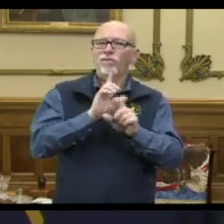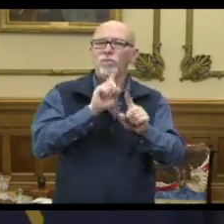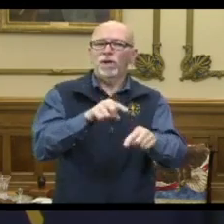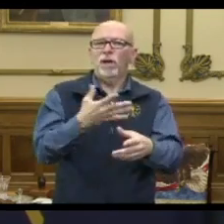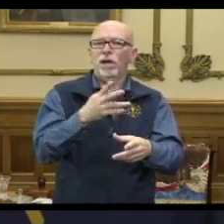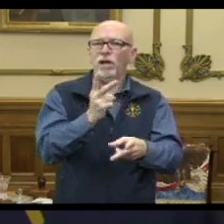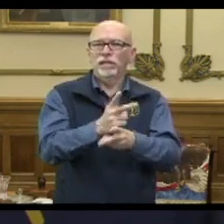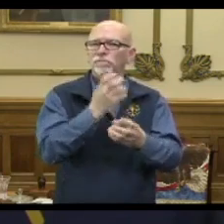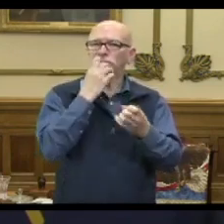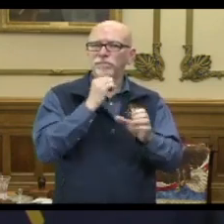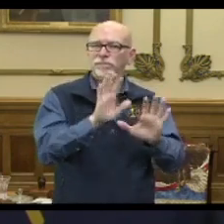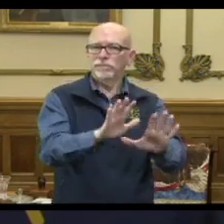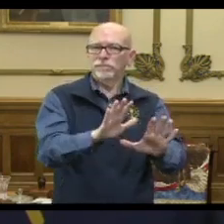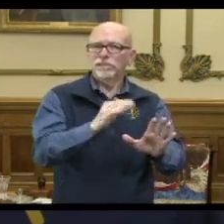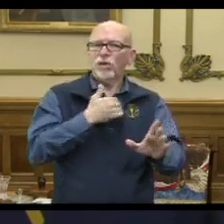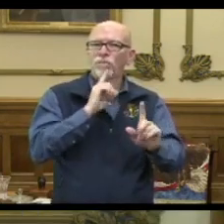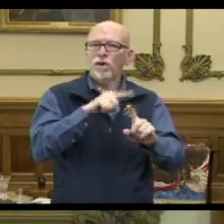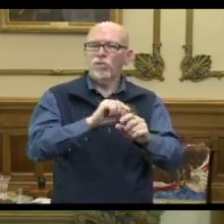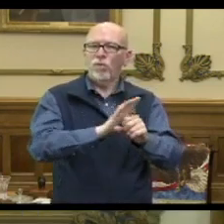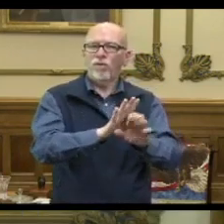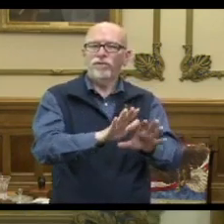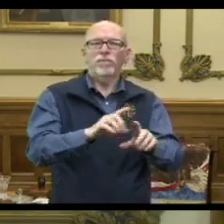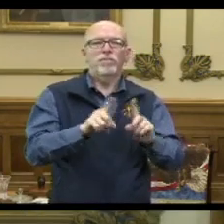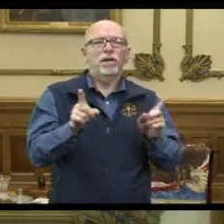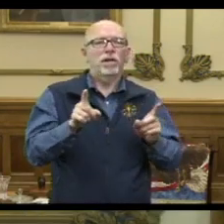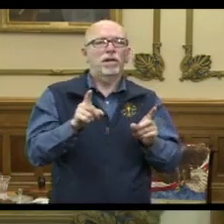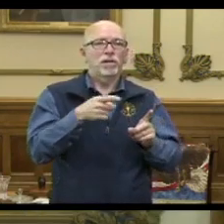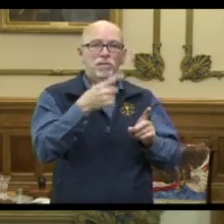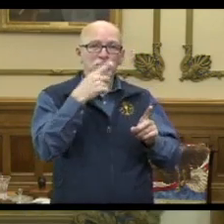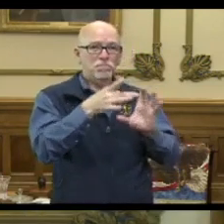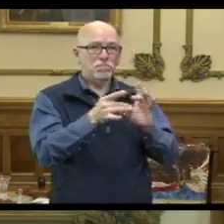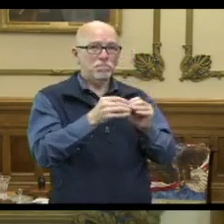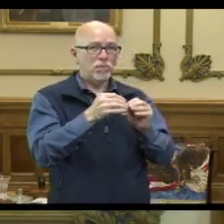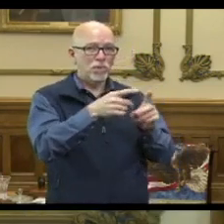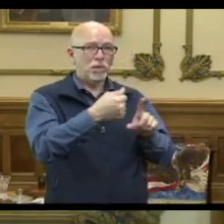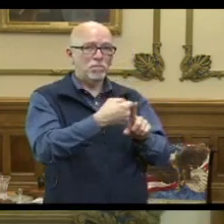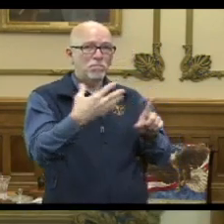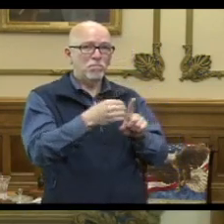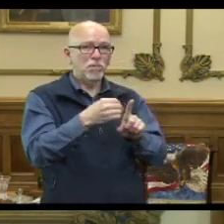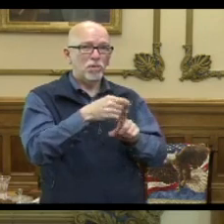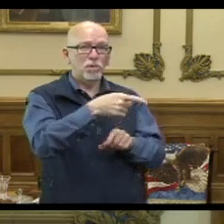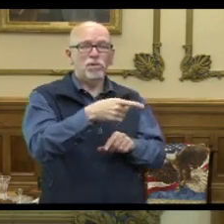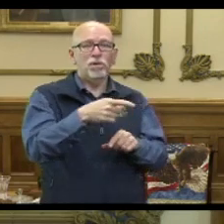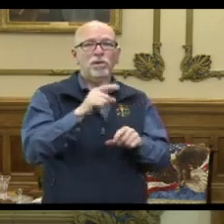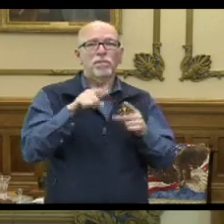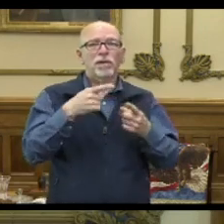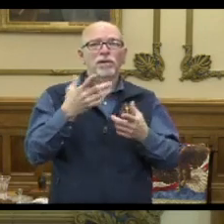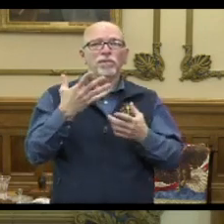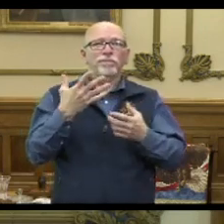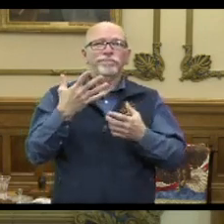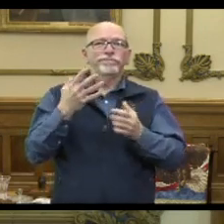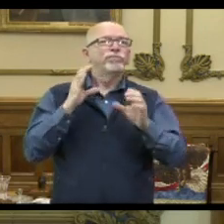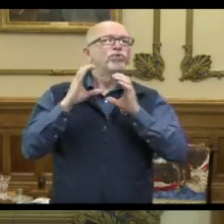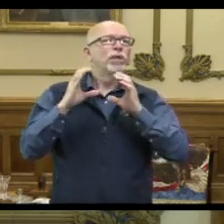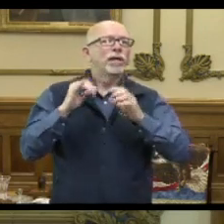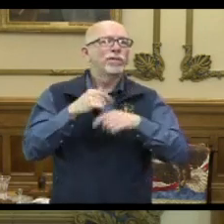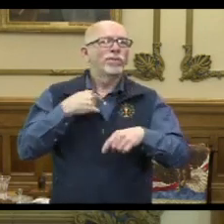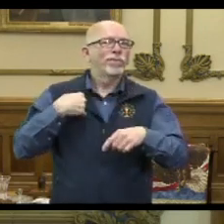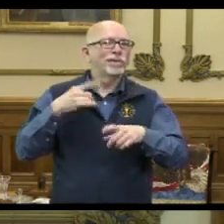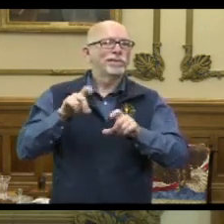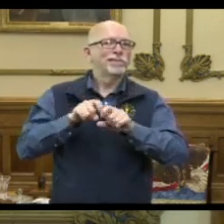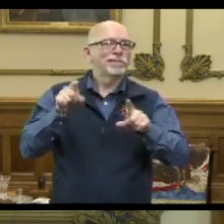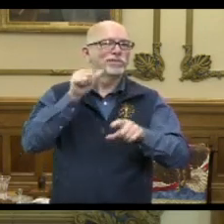response, but you want to comment a little further or elaborate on not just the communication that we